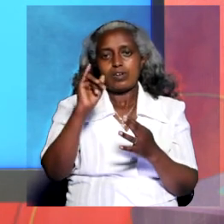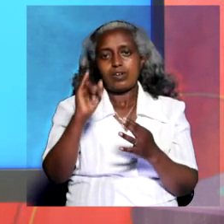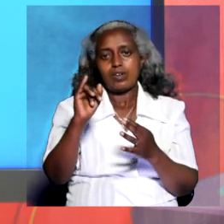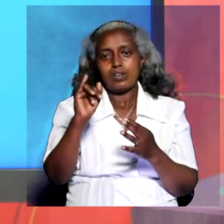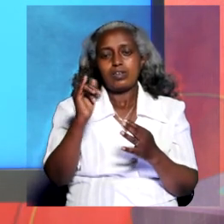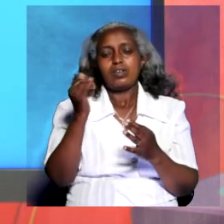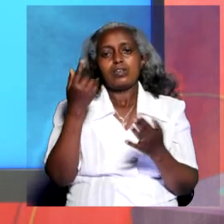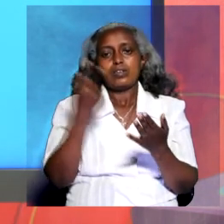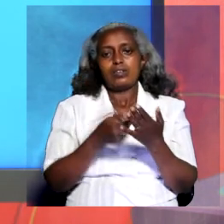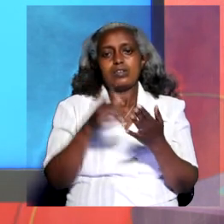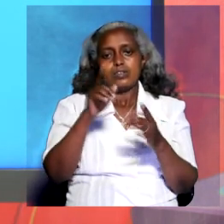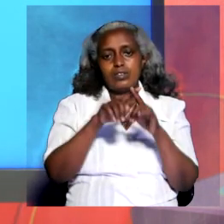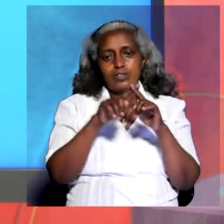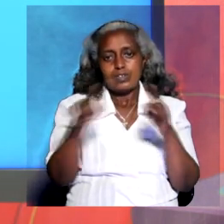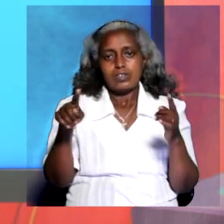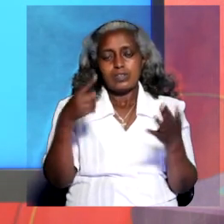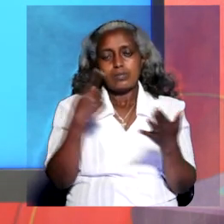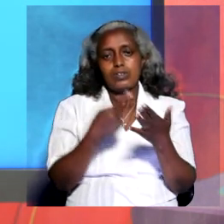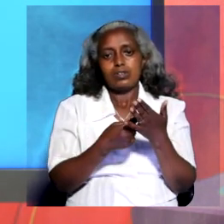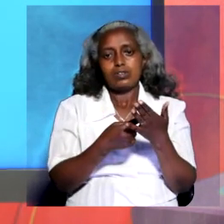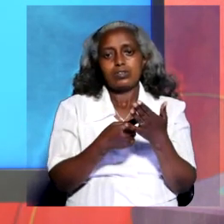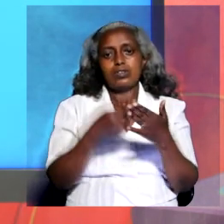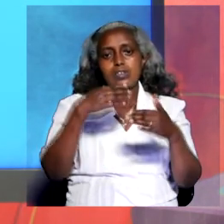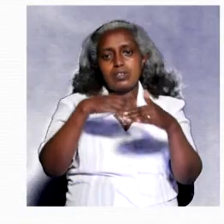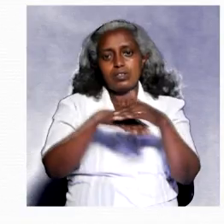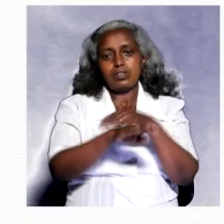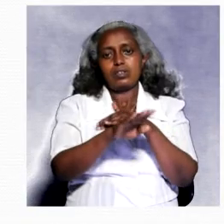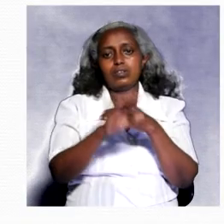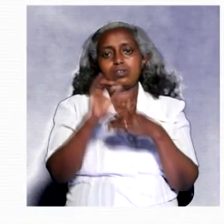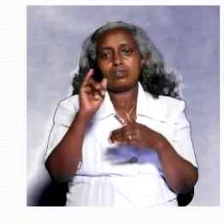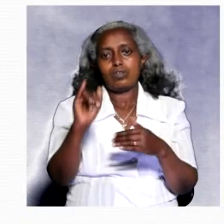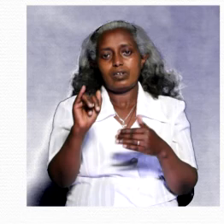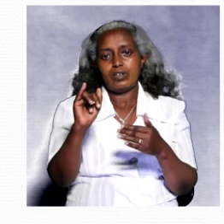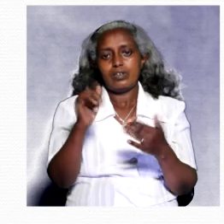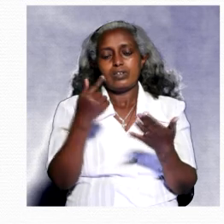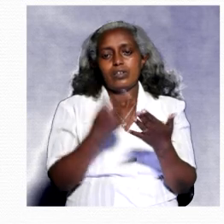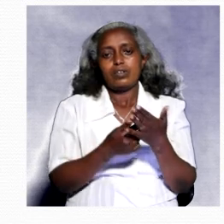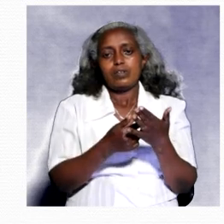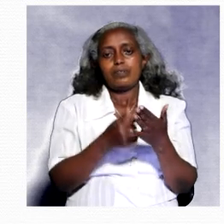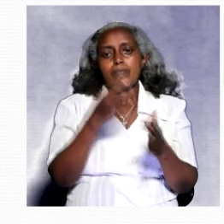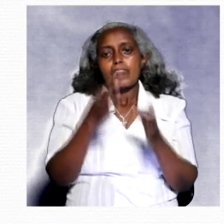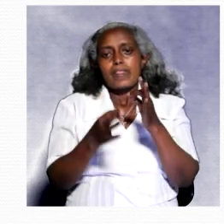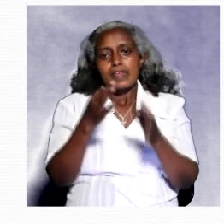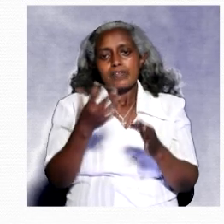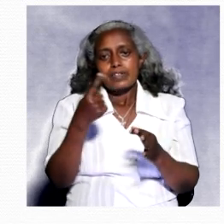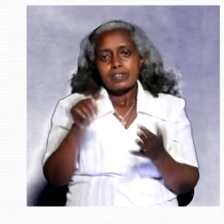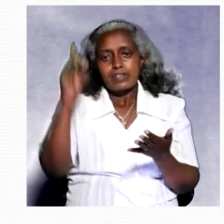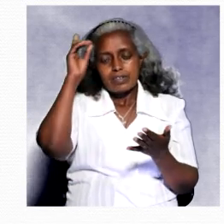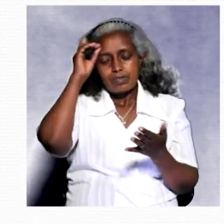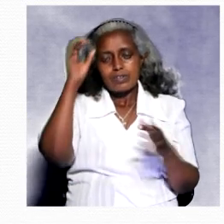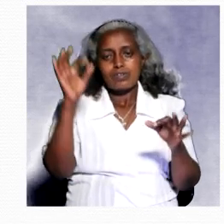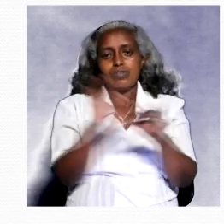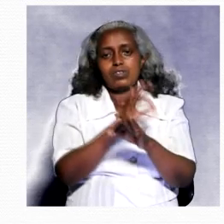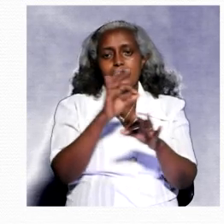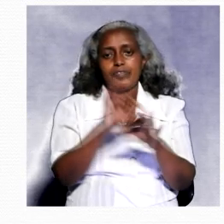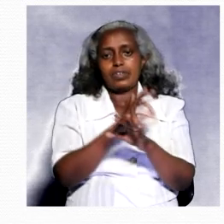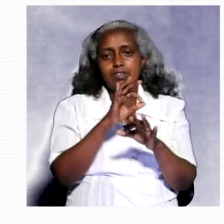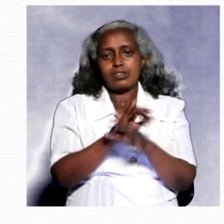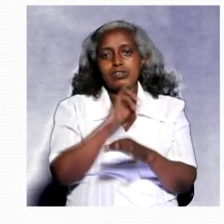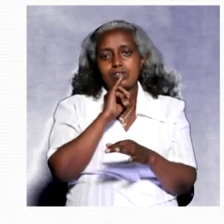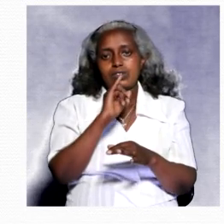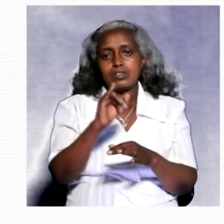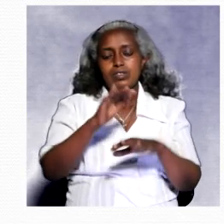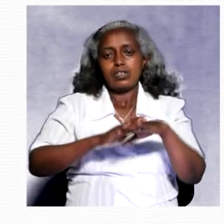and is differentiable in the interior of I. Then, if the derivative of the function